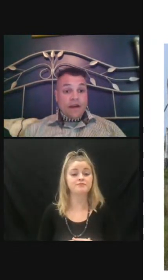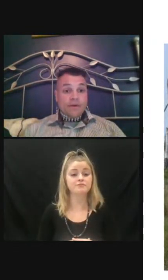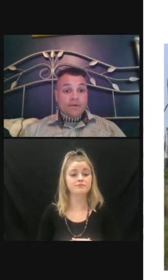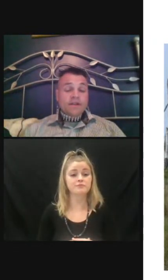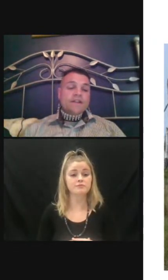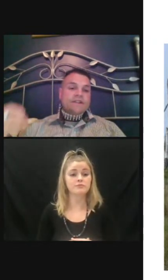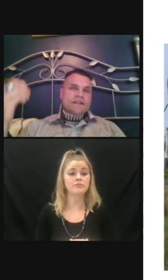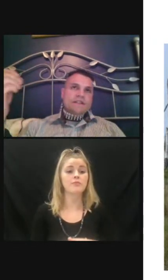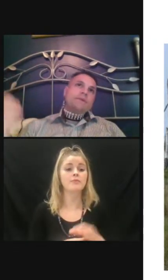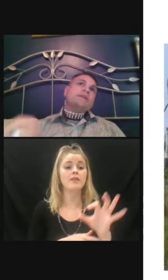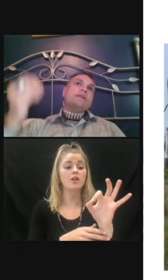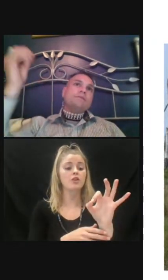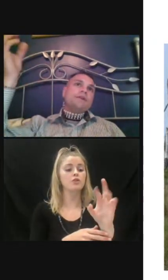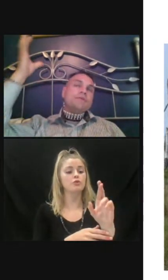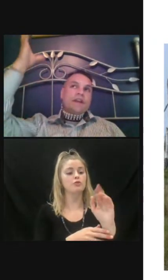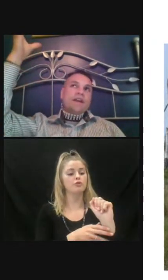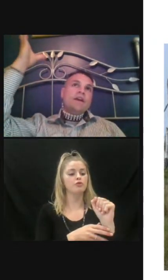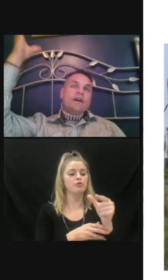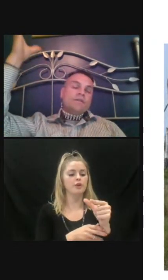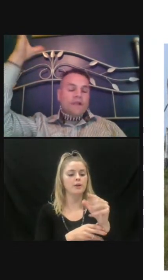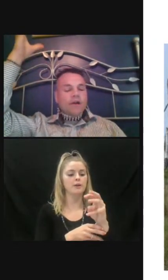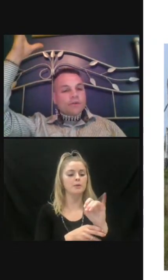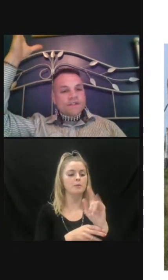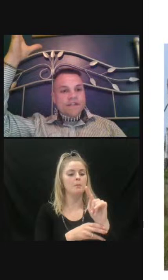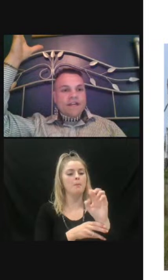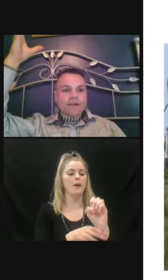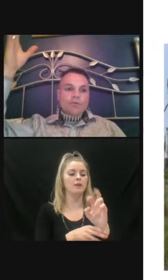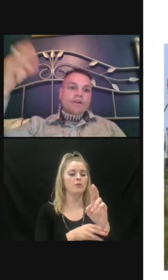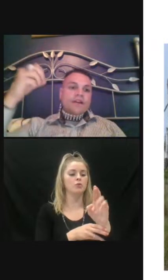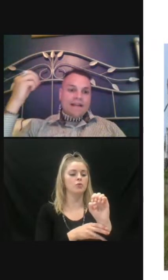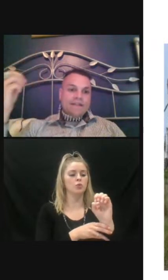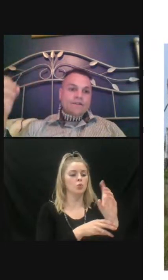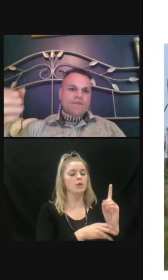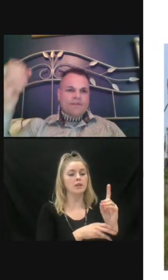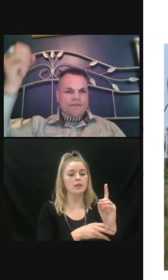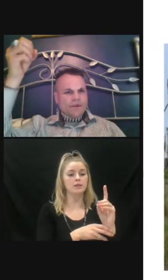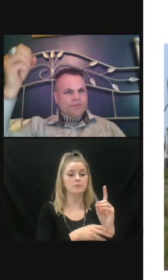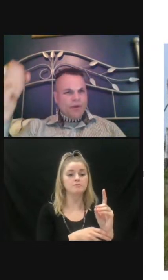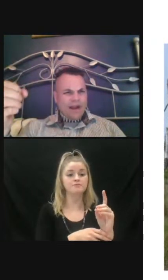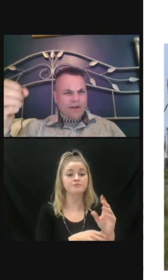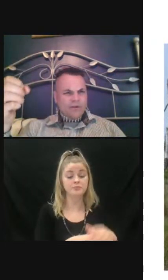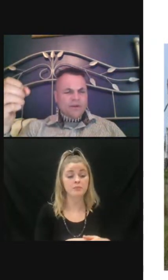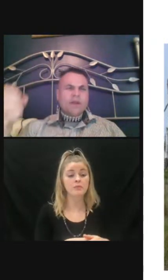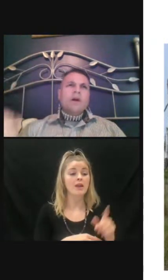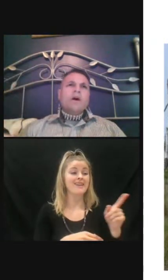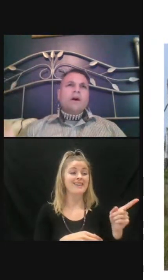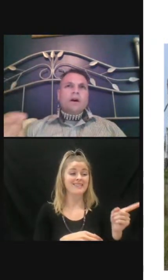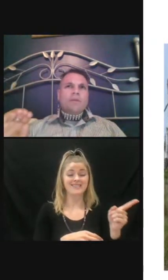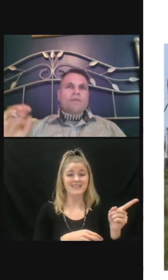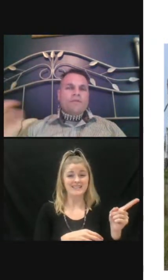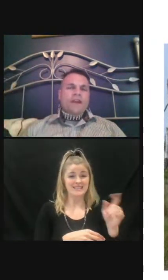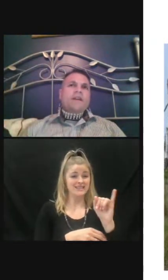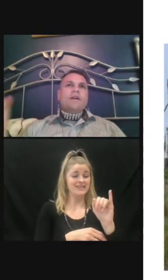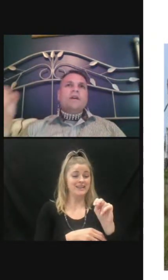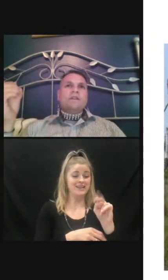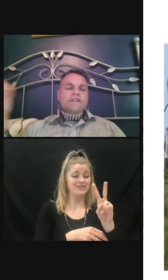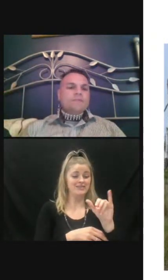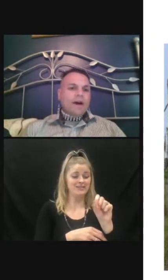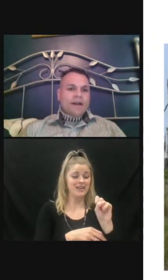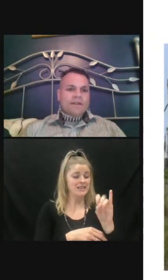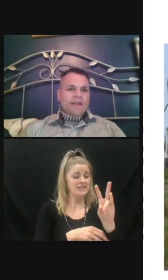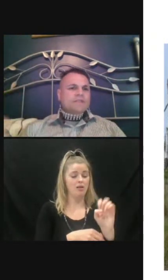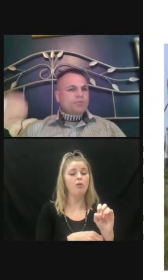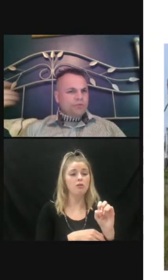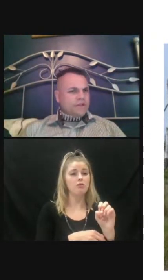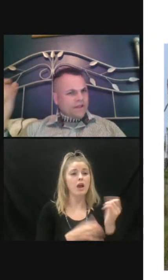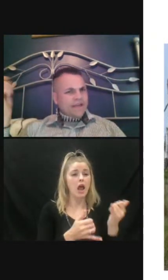invasive phragmite reed, it is a spindly reed with a flowery seed head, where cattails have a very round, thick seed